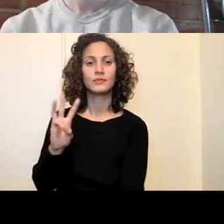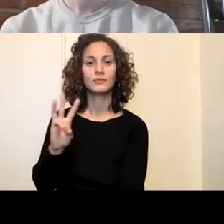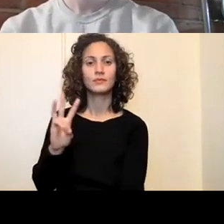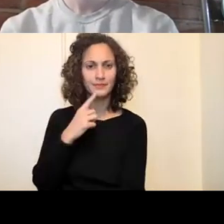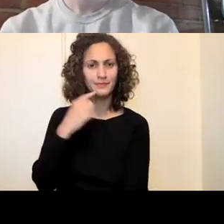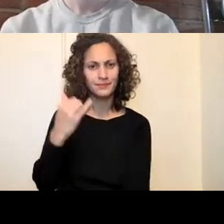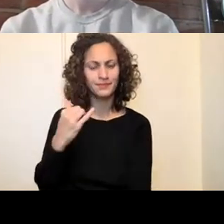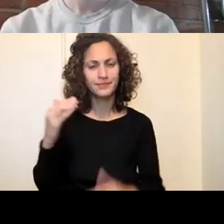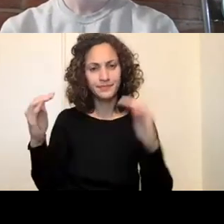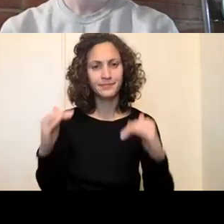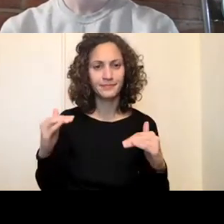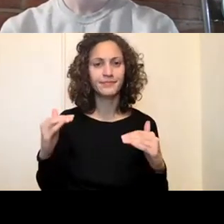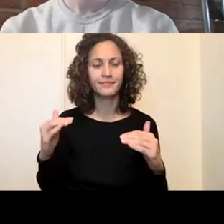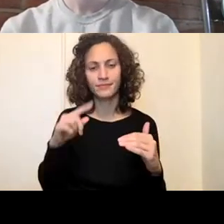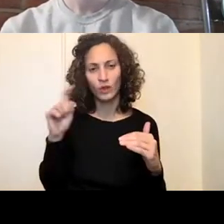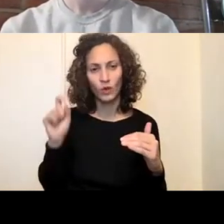this.